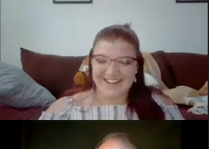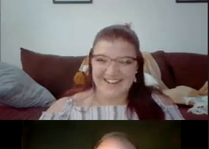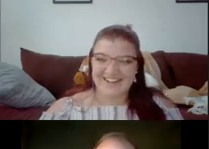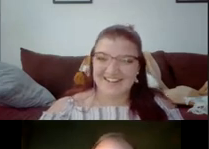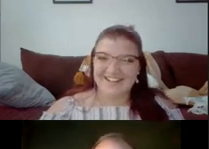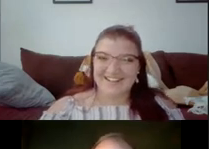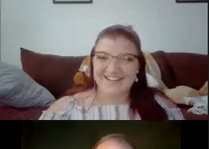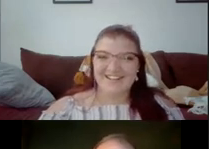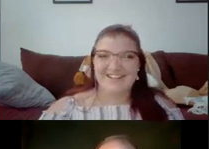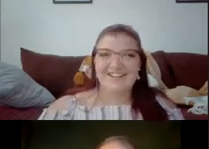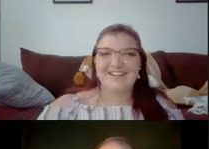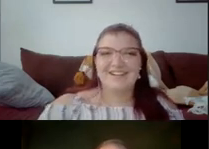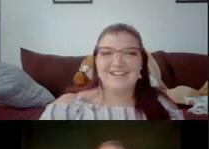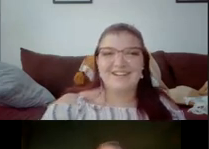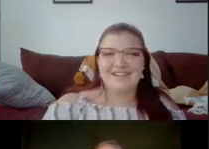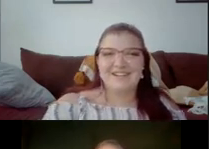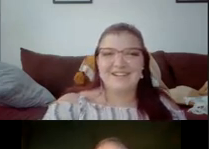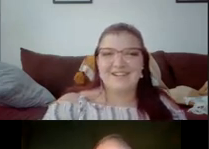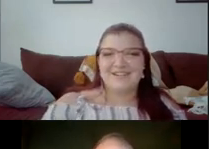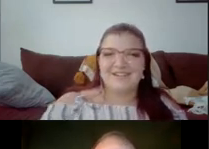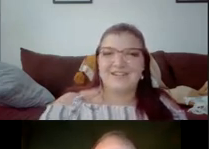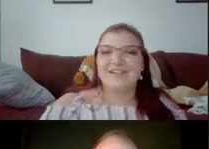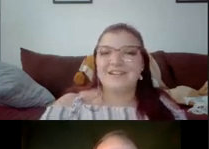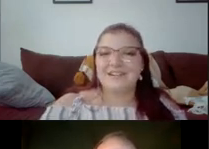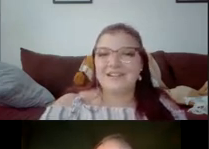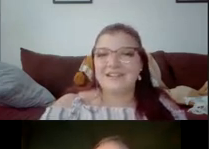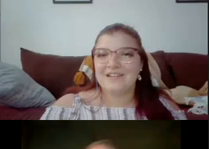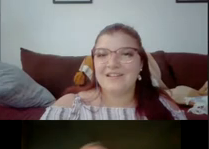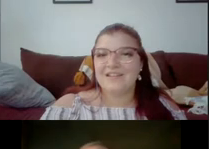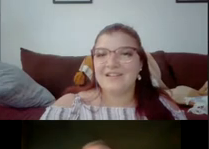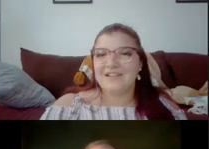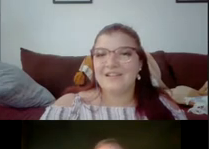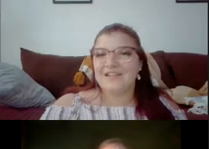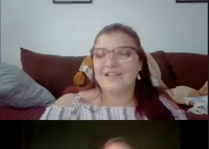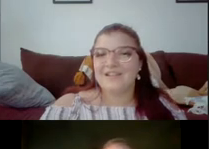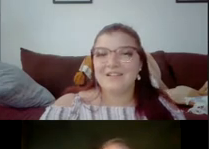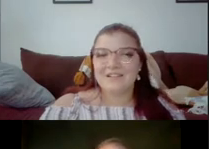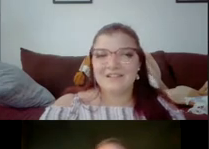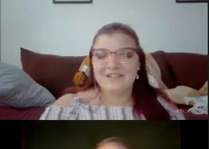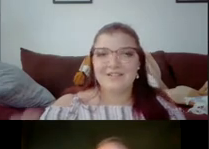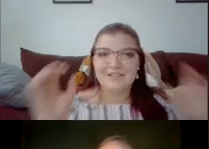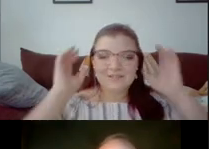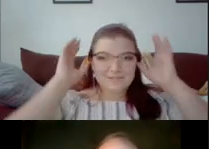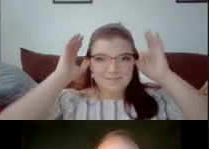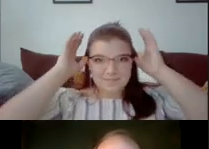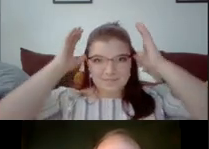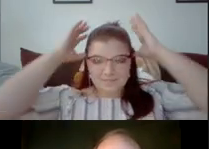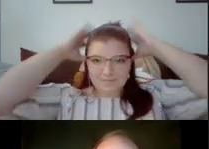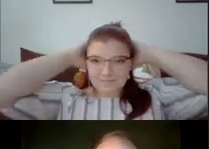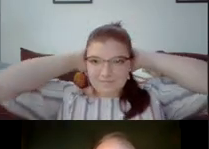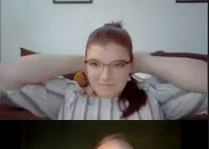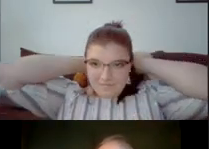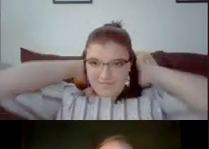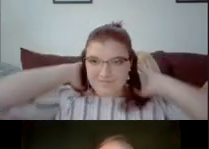Yes. So that my proudest accomplishment, without a doubt. But there are moments when you come to realize that you're